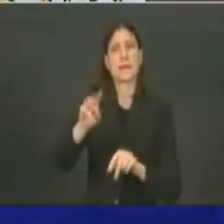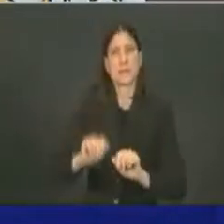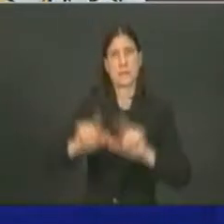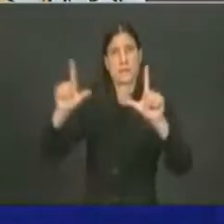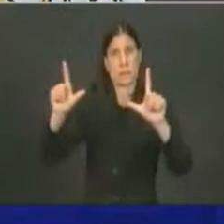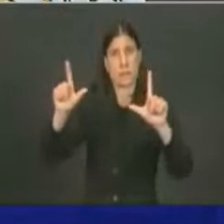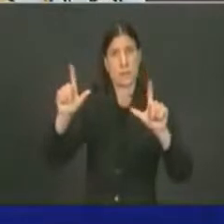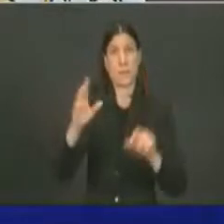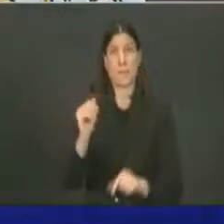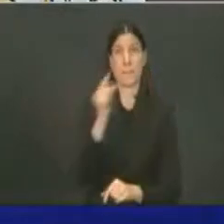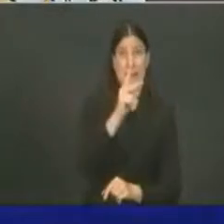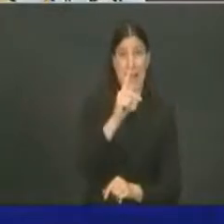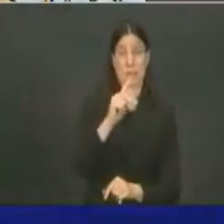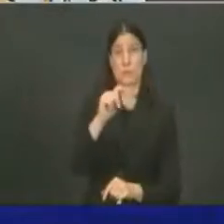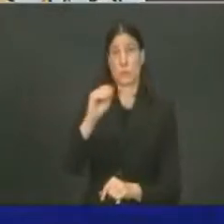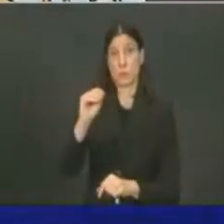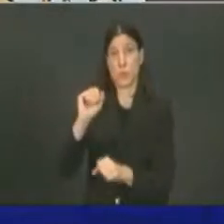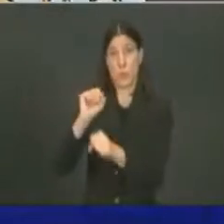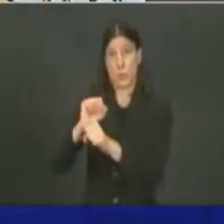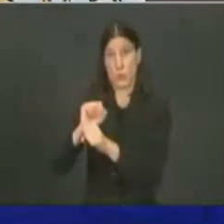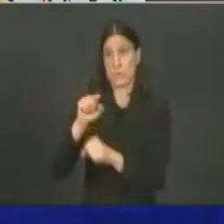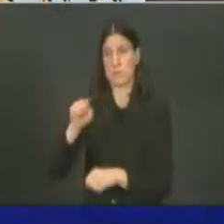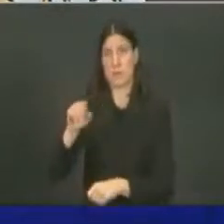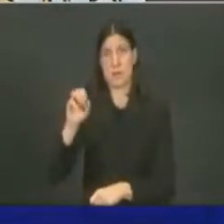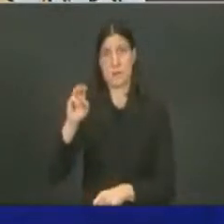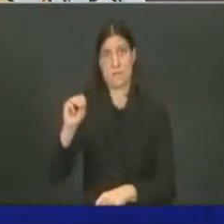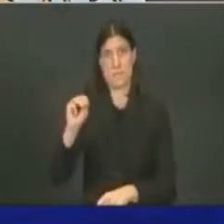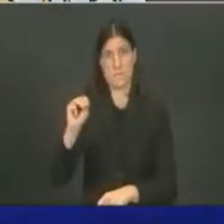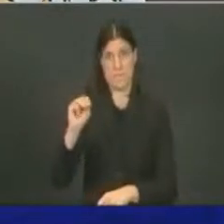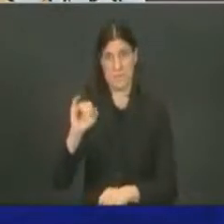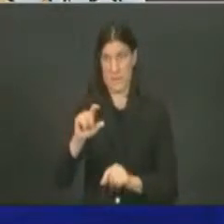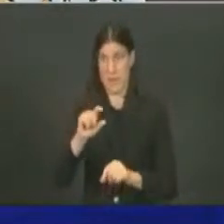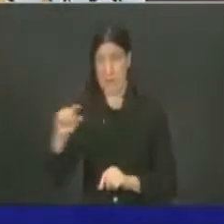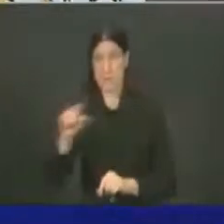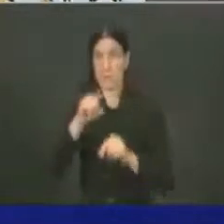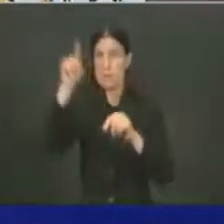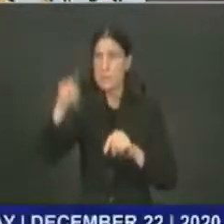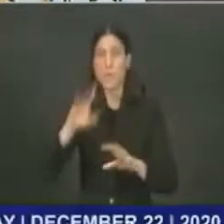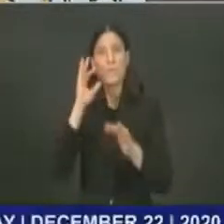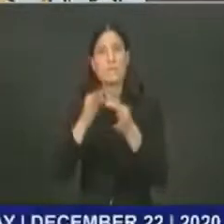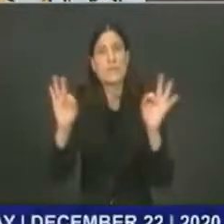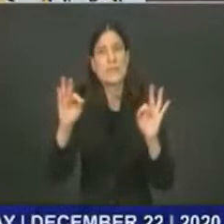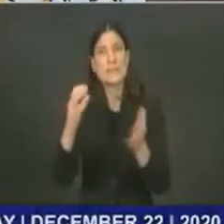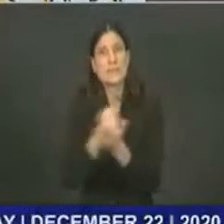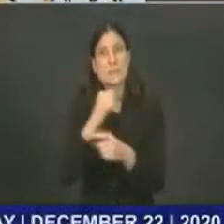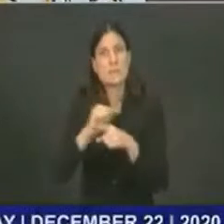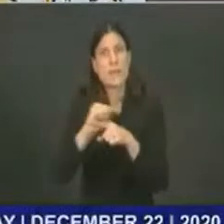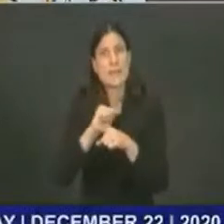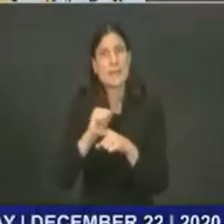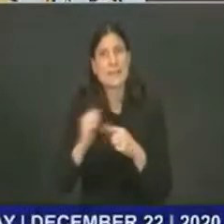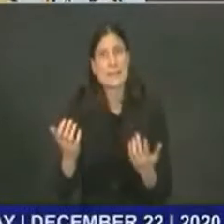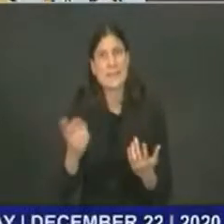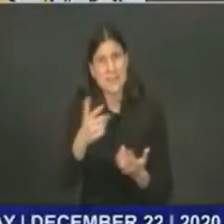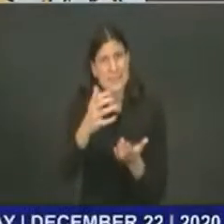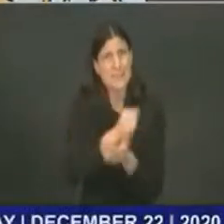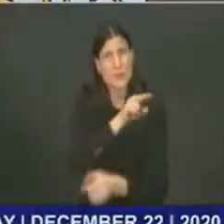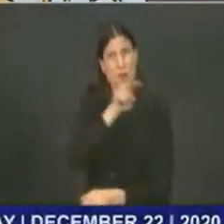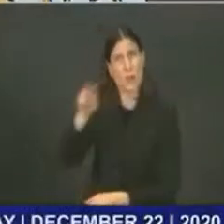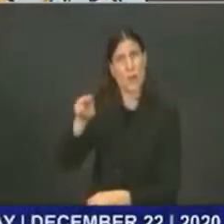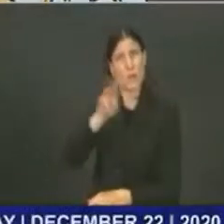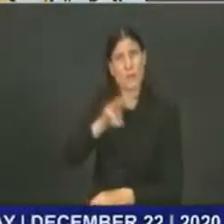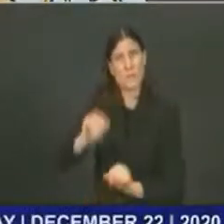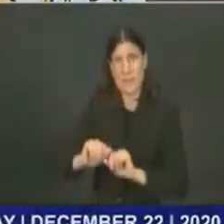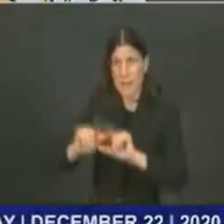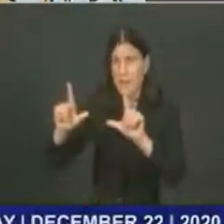backtowork.com. Check it out. It's free. I'm not going to say it's easy because you have to go through the training and you have to graduate, but